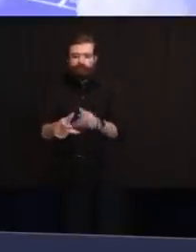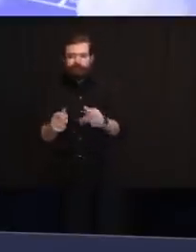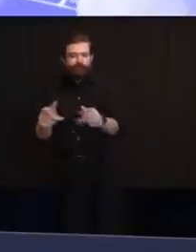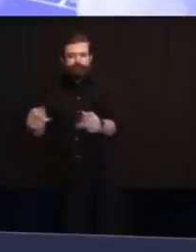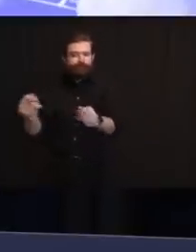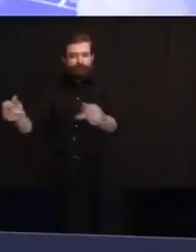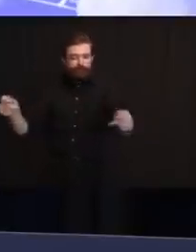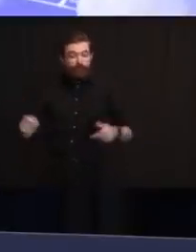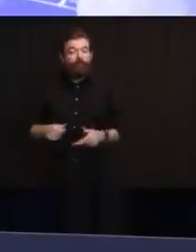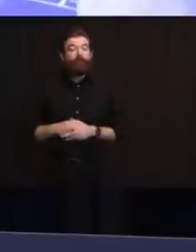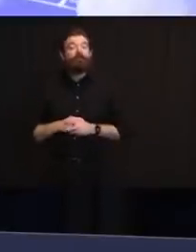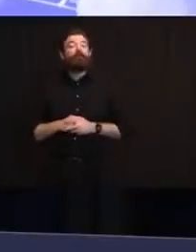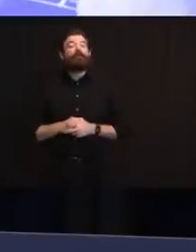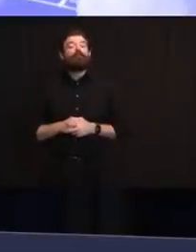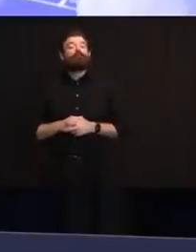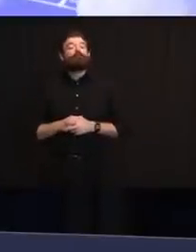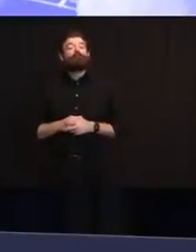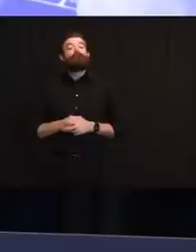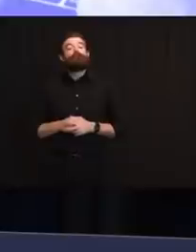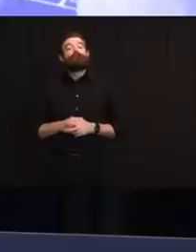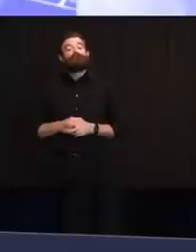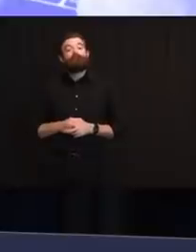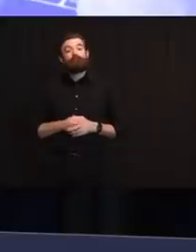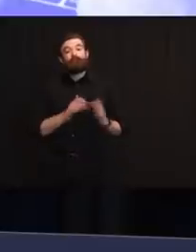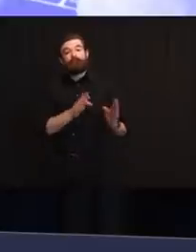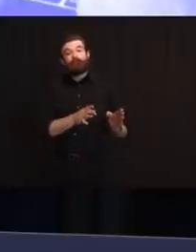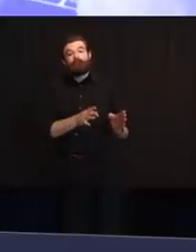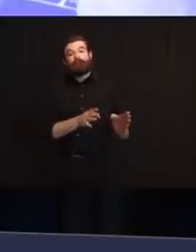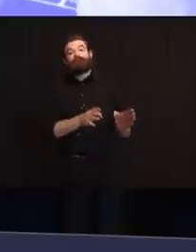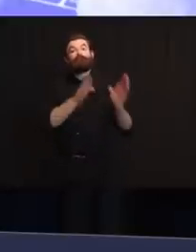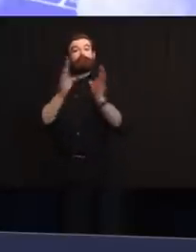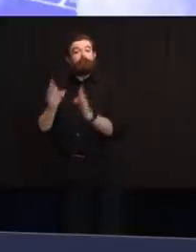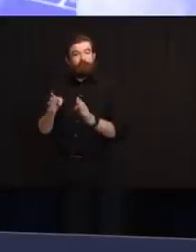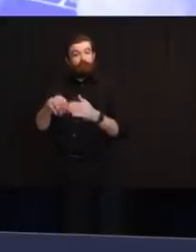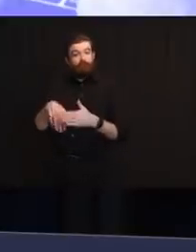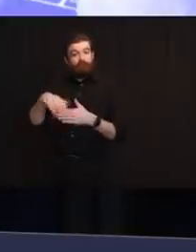coming weeks at community sites throughout the state.